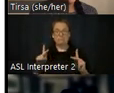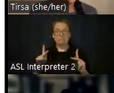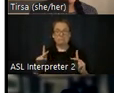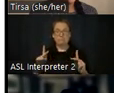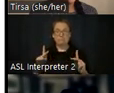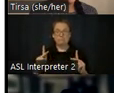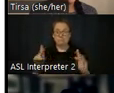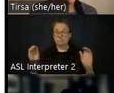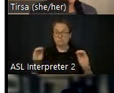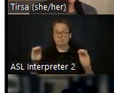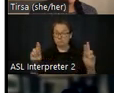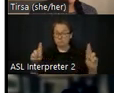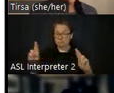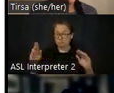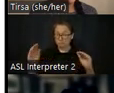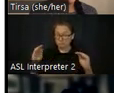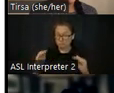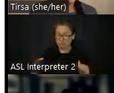Seeing that there are none, may we move forward?